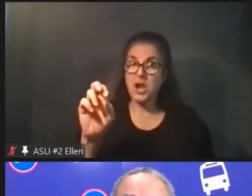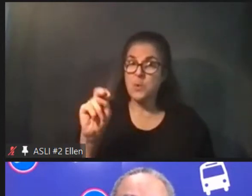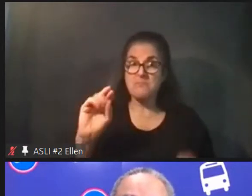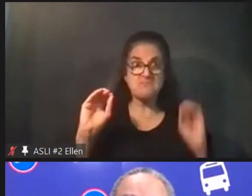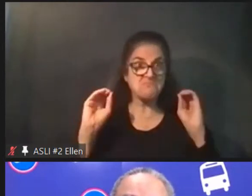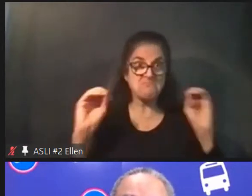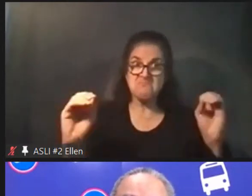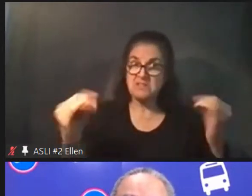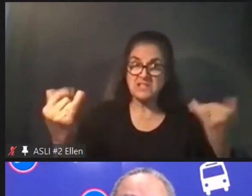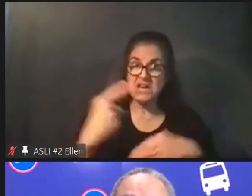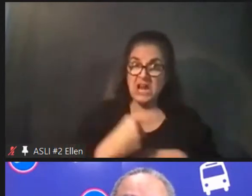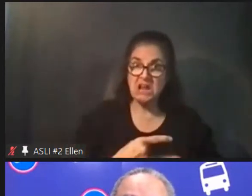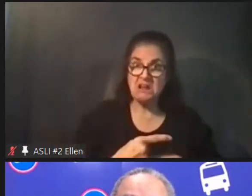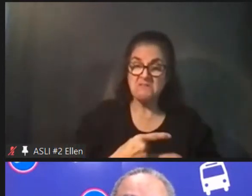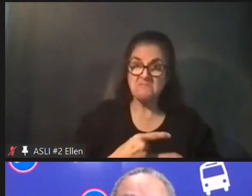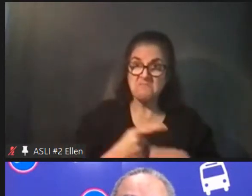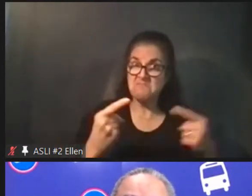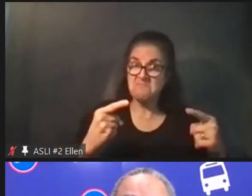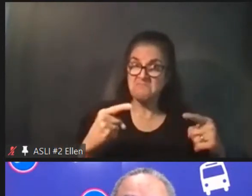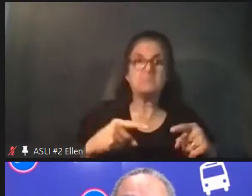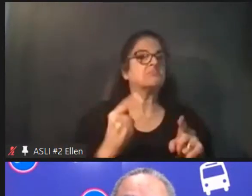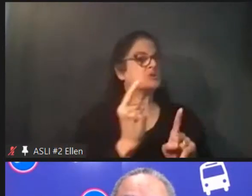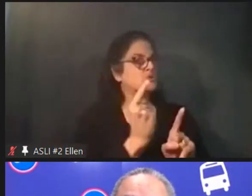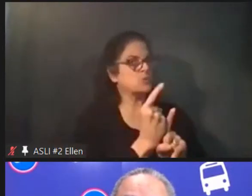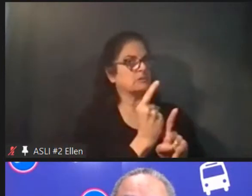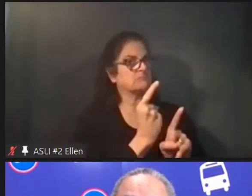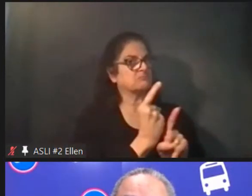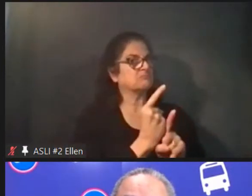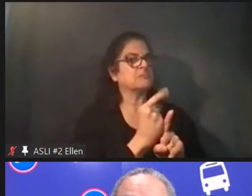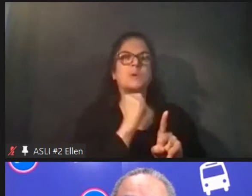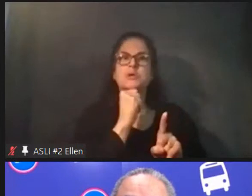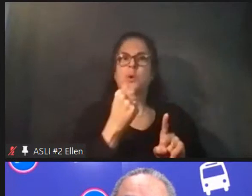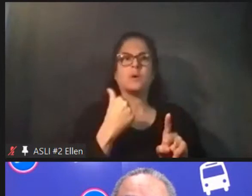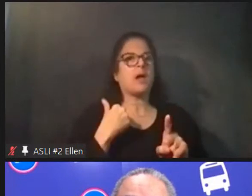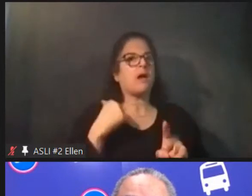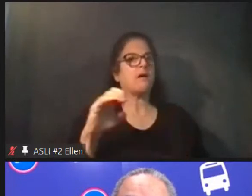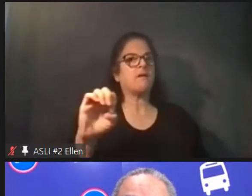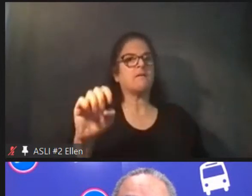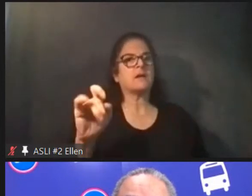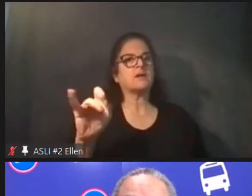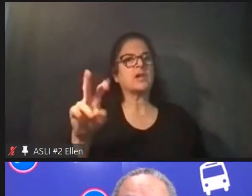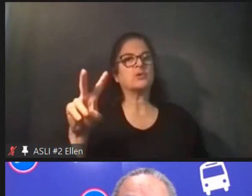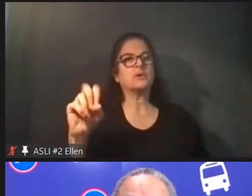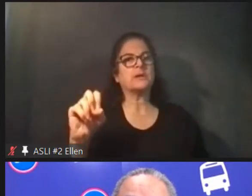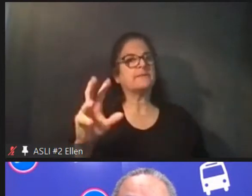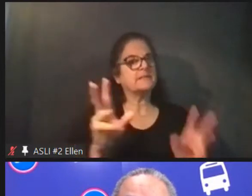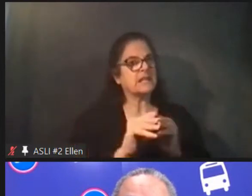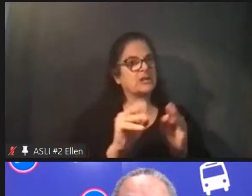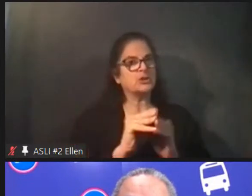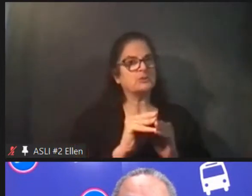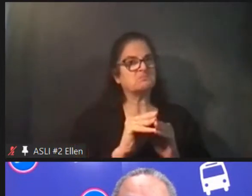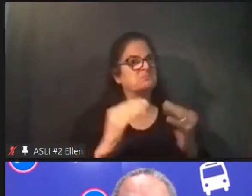today. That's correct, Chairman. We do not have executive session today.